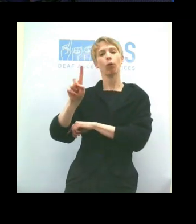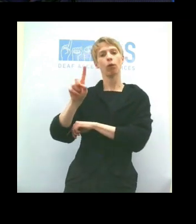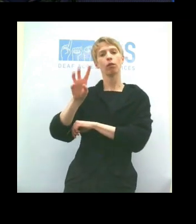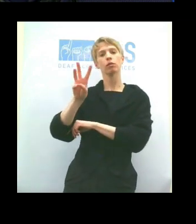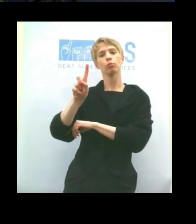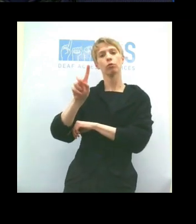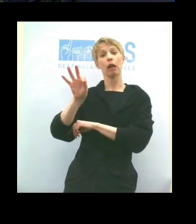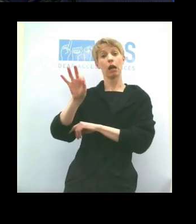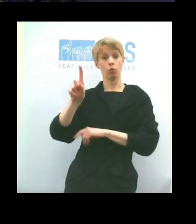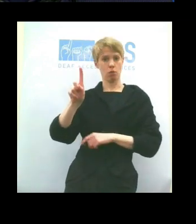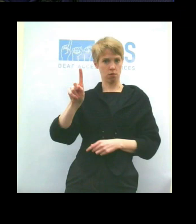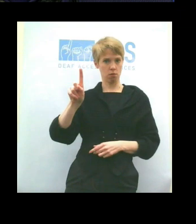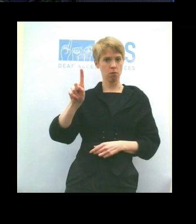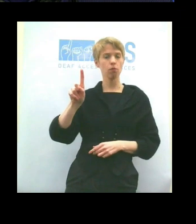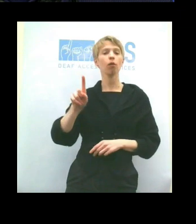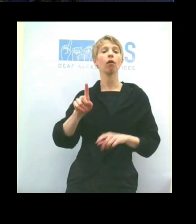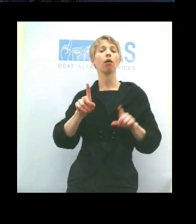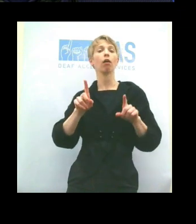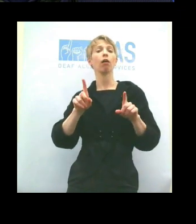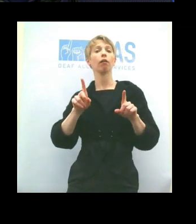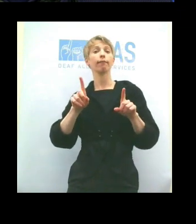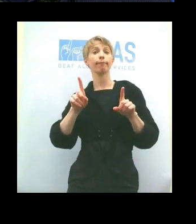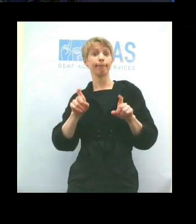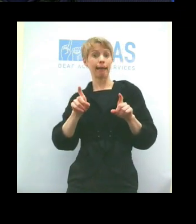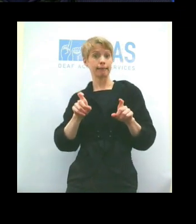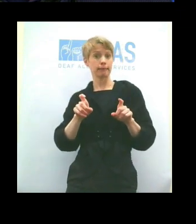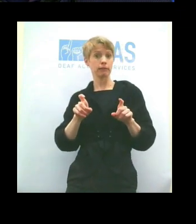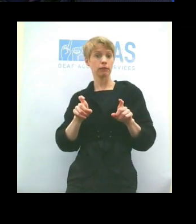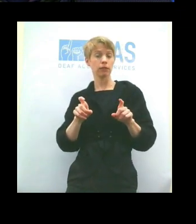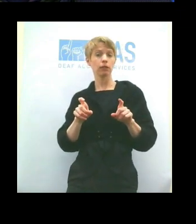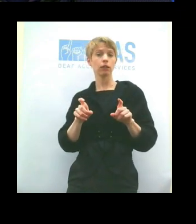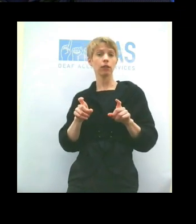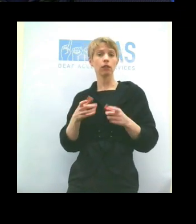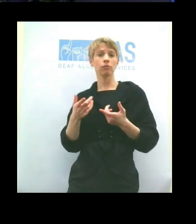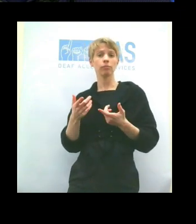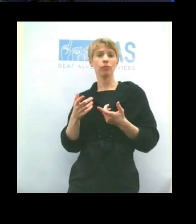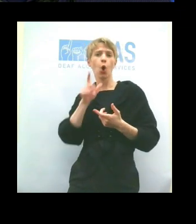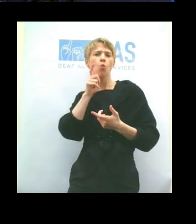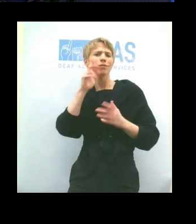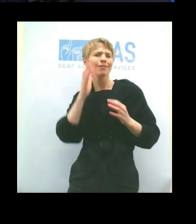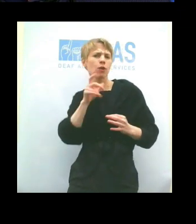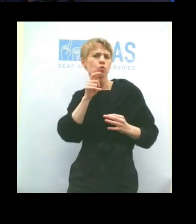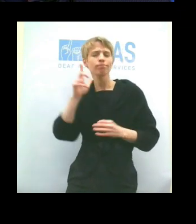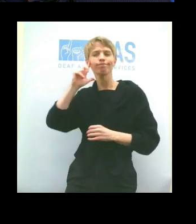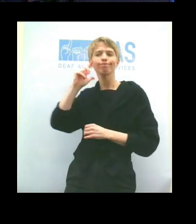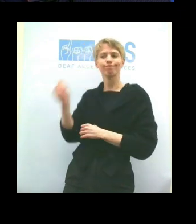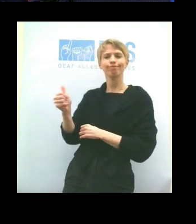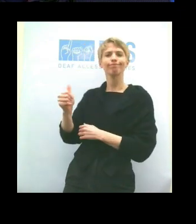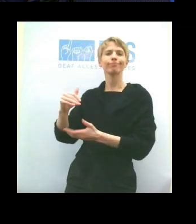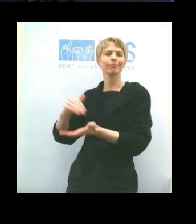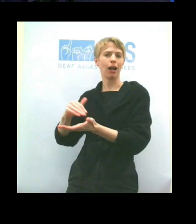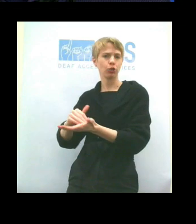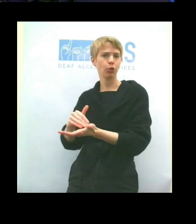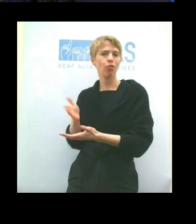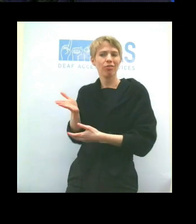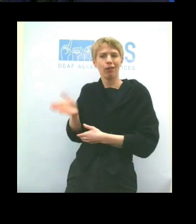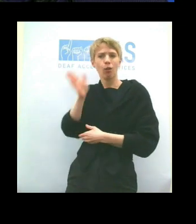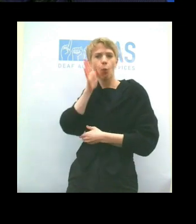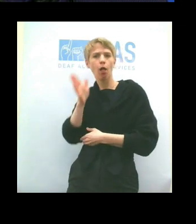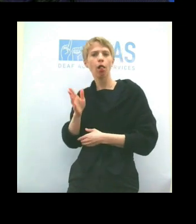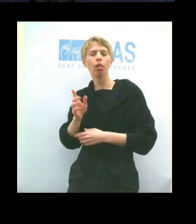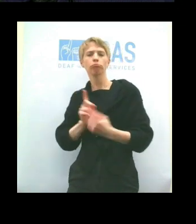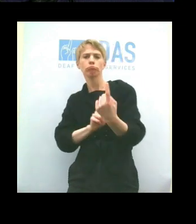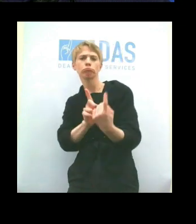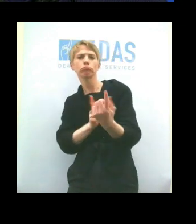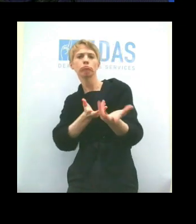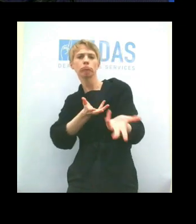881-6191. Tests are administered at the provider's discretion, so Jericho Road will actually talk to the individuals. They will determine and feel